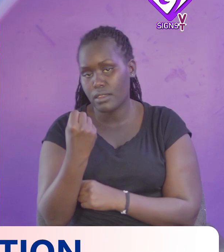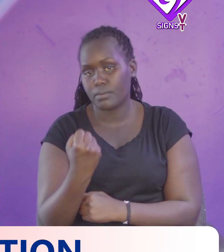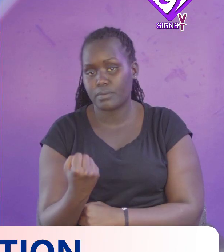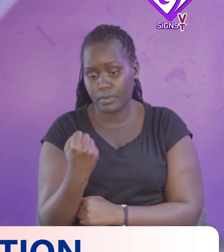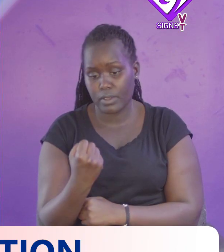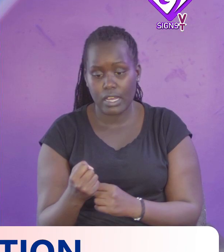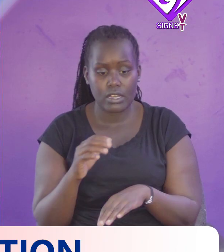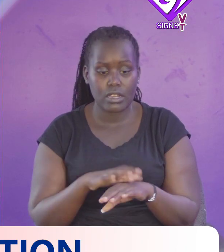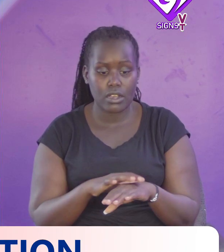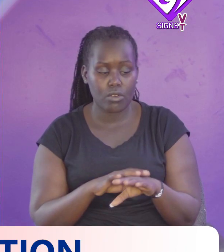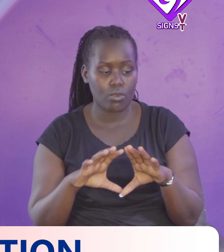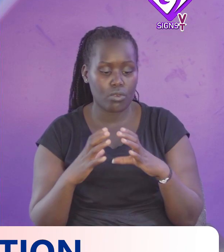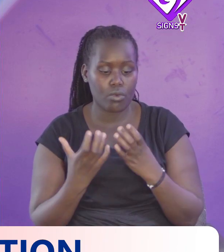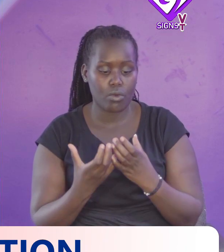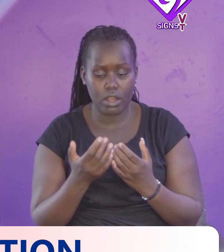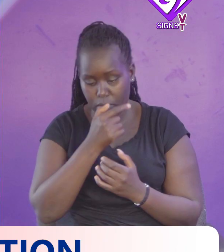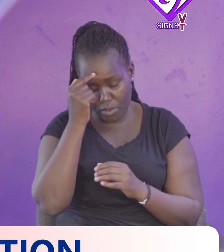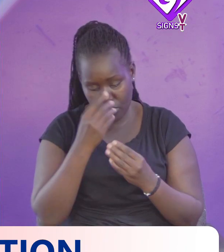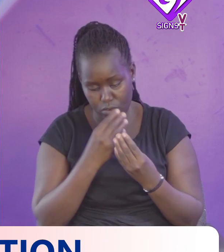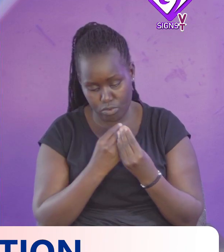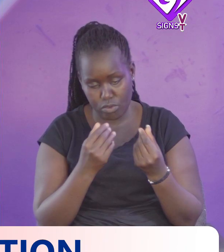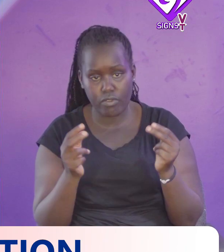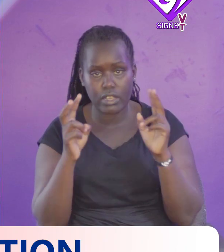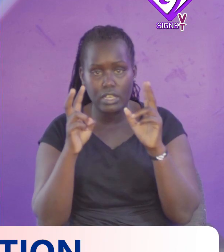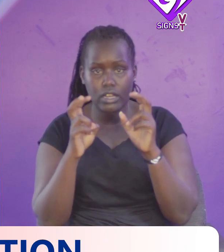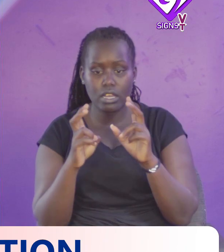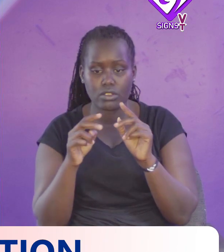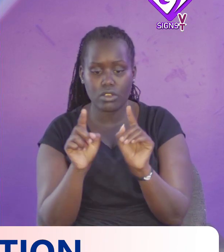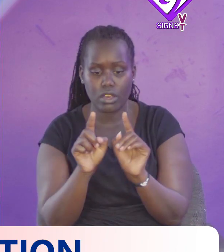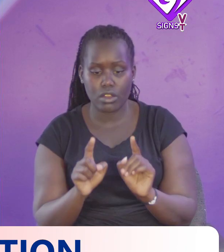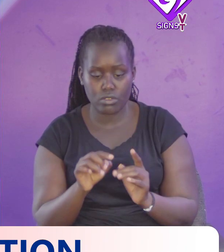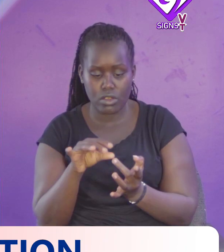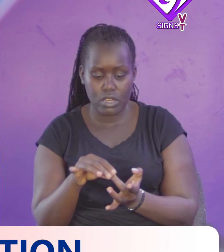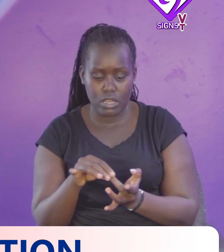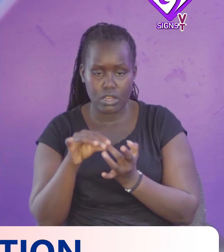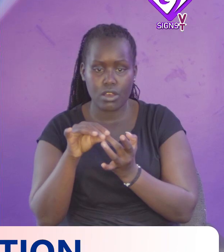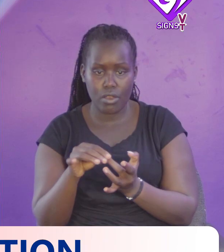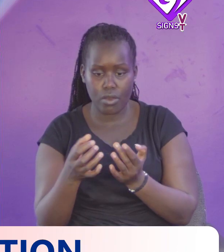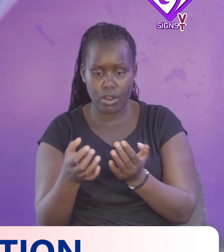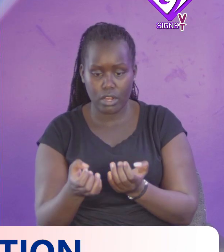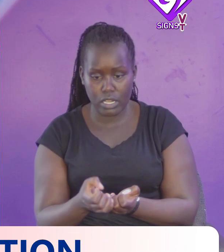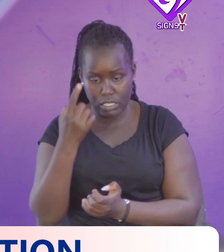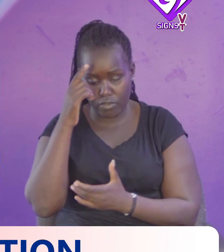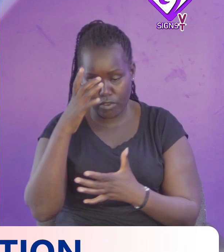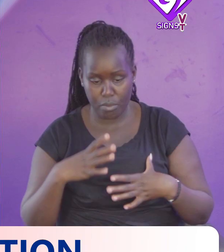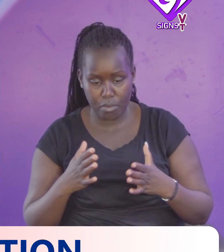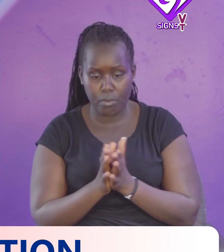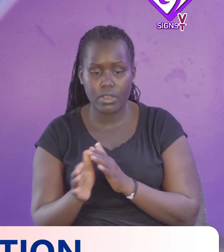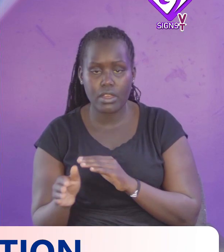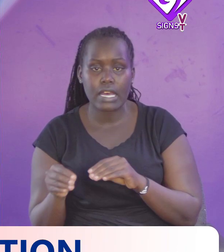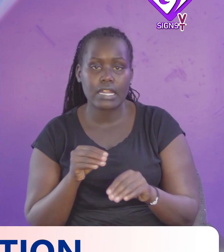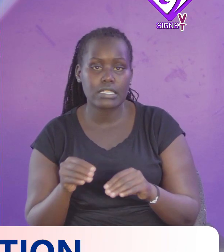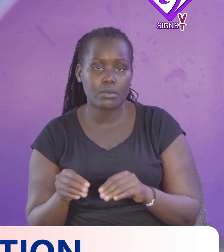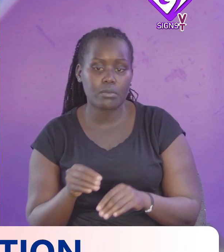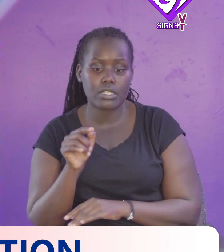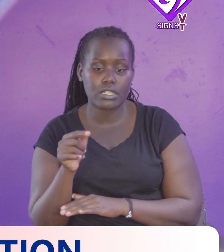good one because it was addressing the issues and the unique needs of people with disability. Yes. And